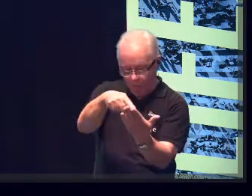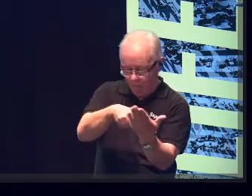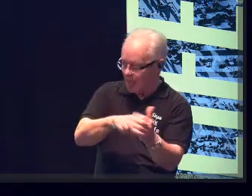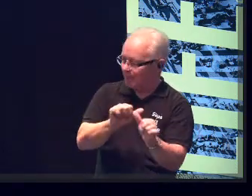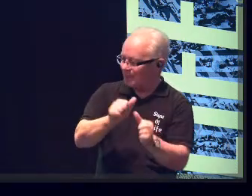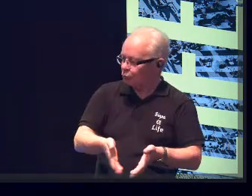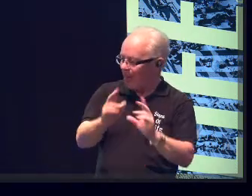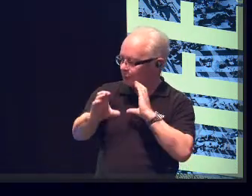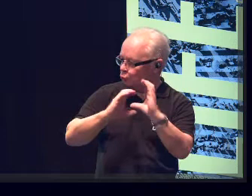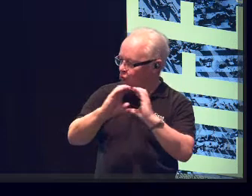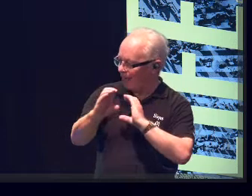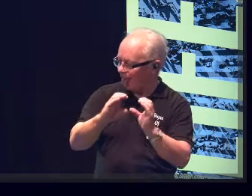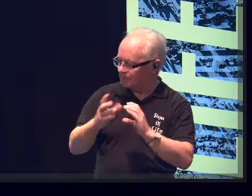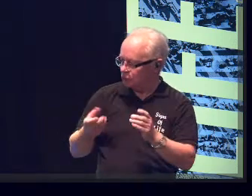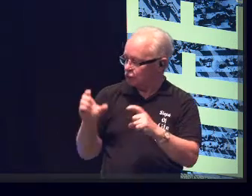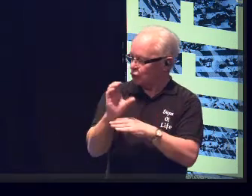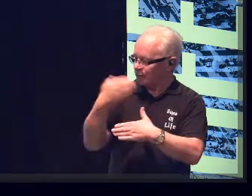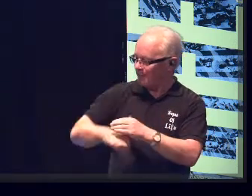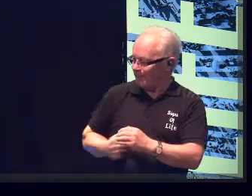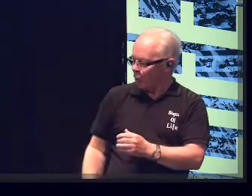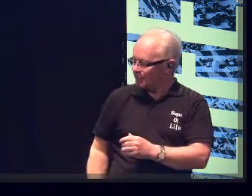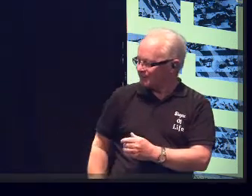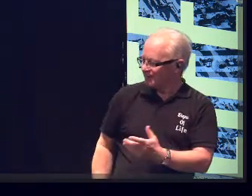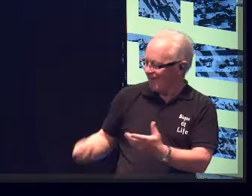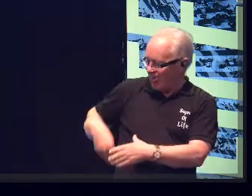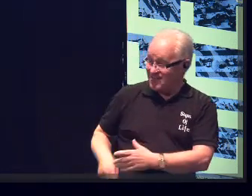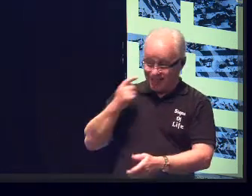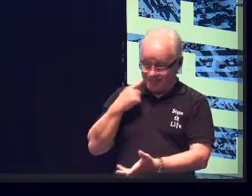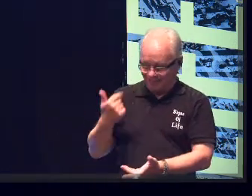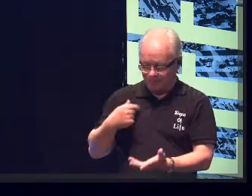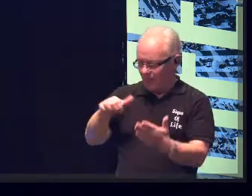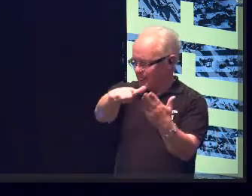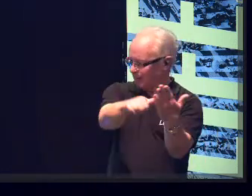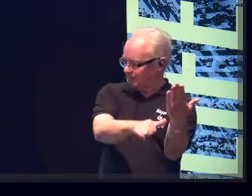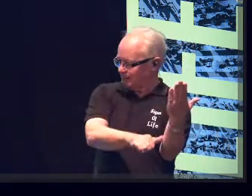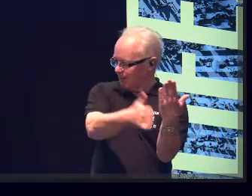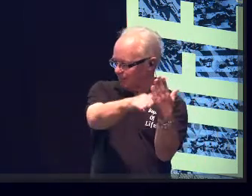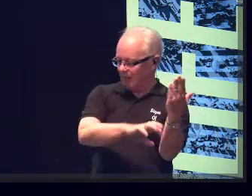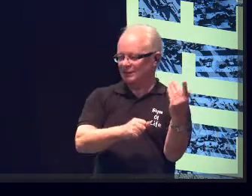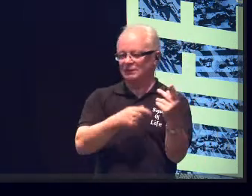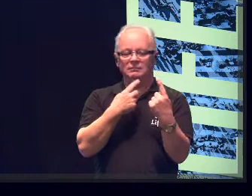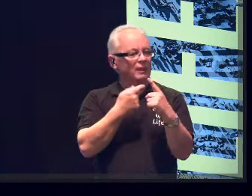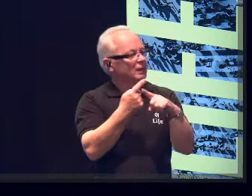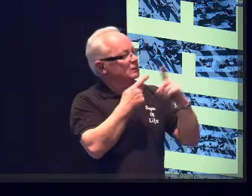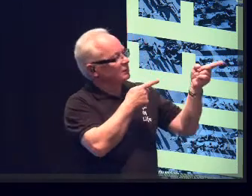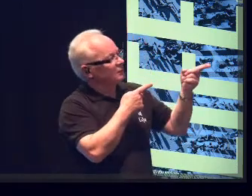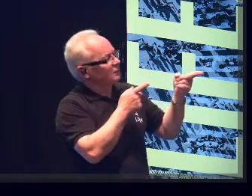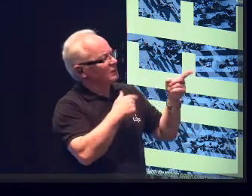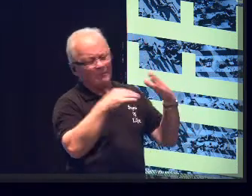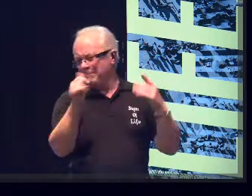with you. It's church in your pocket, okay? I'm going to just go through a list of some of the features, which is very